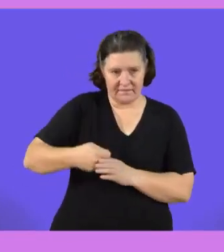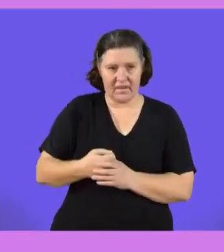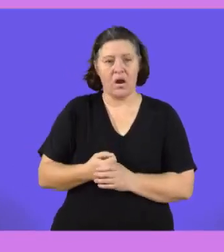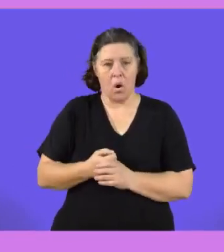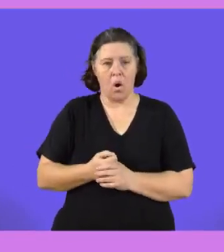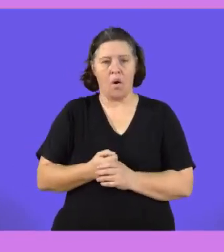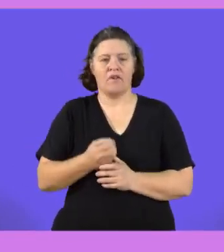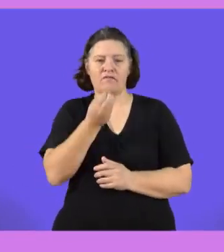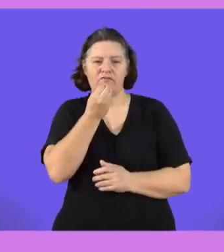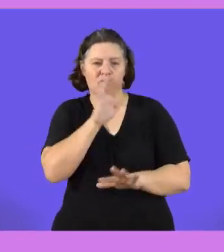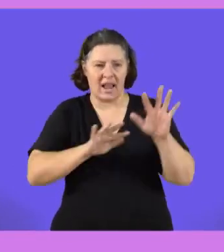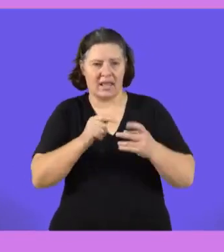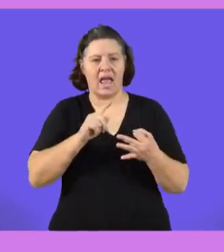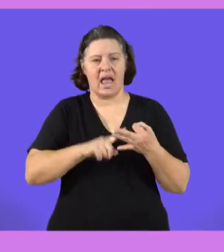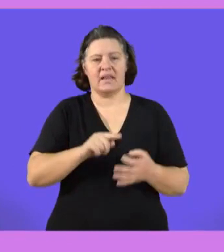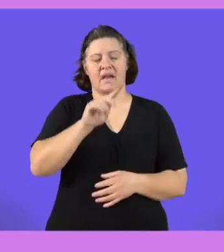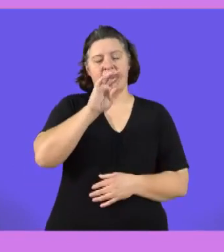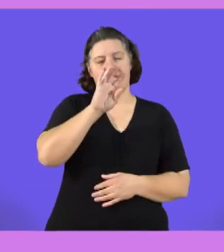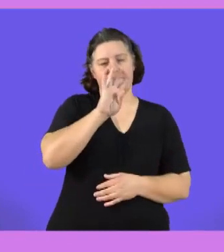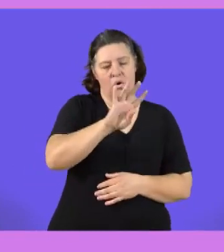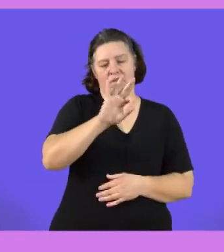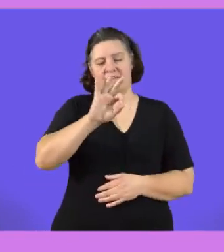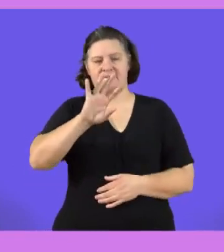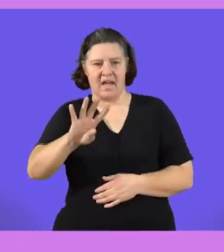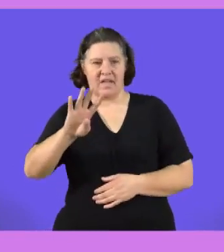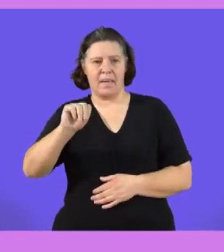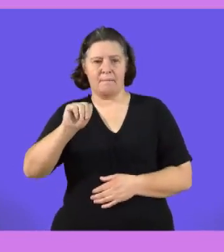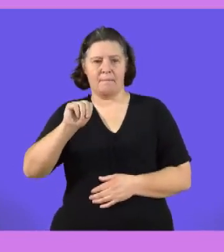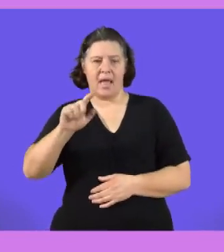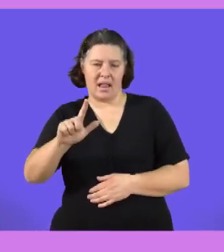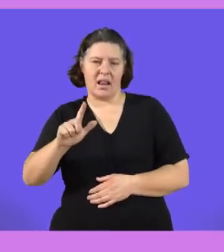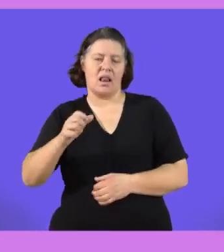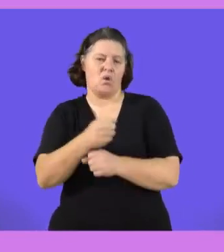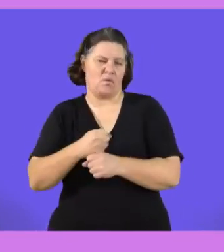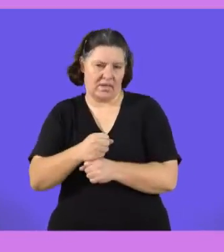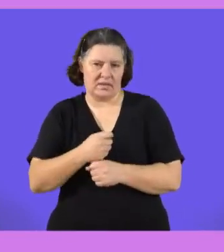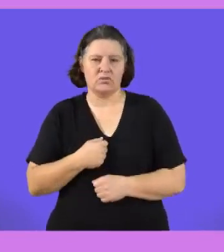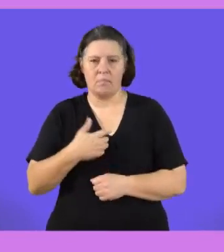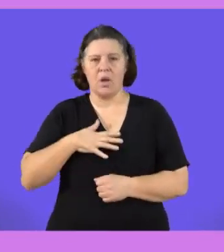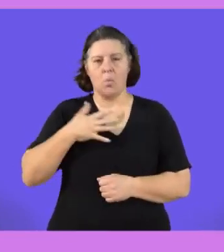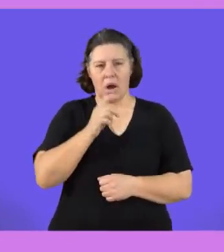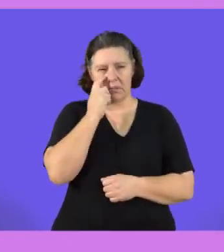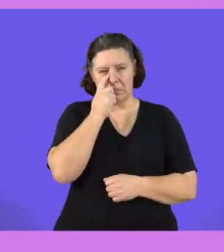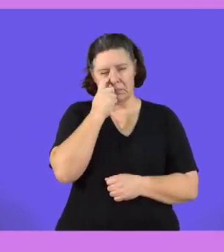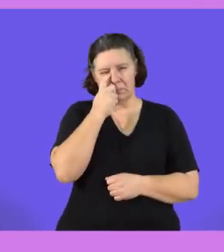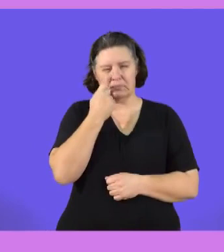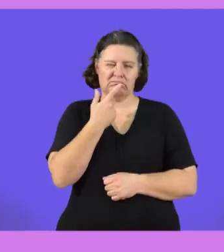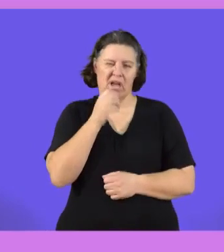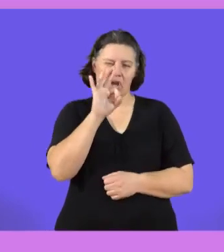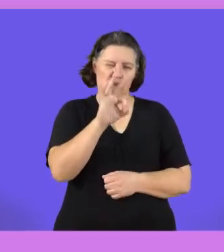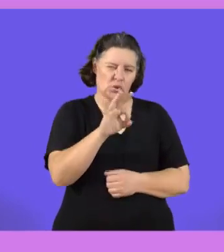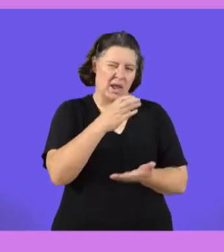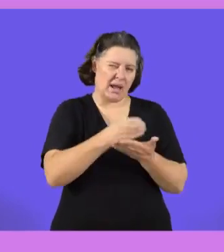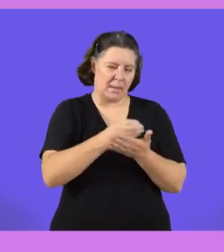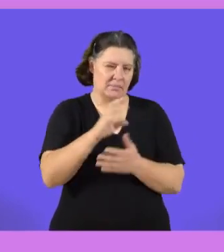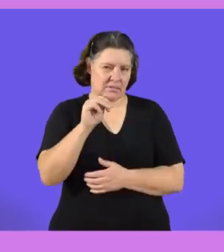coloring, and 45 milliliters of coffee. Again, I must decide in which unit I want to work. So I'm going to convert 3 cups of milk.